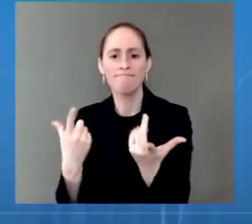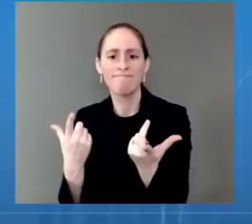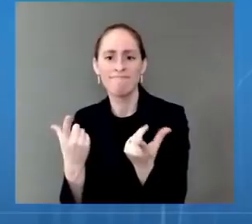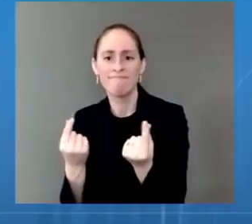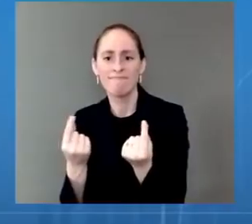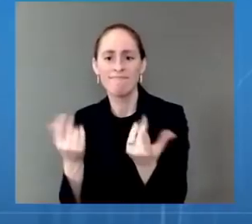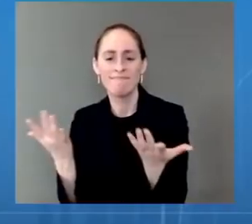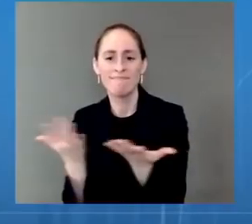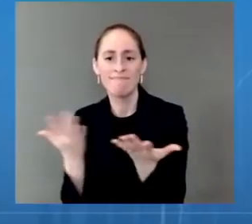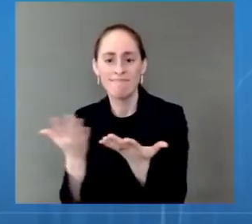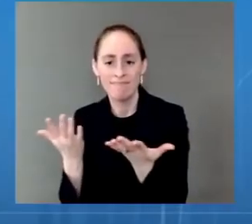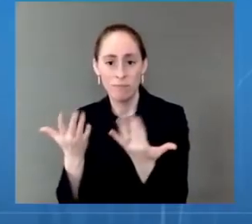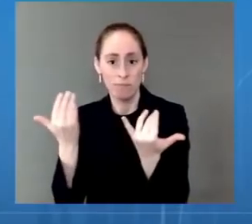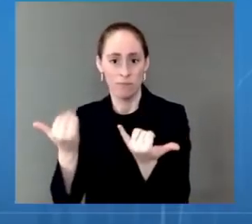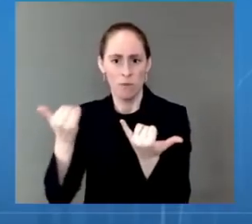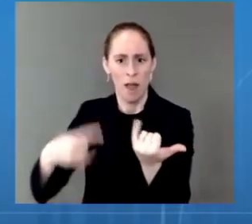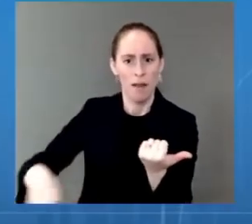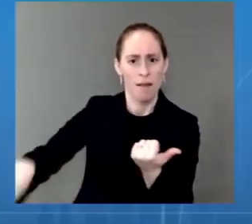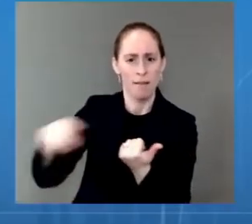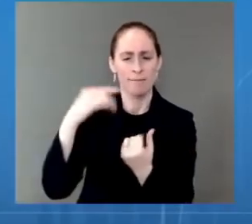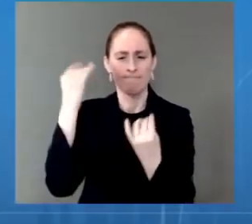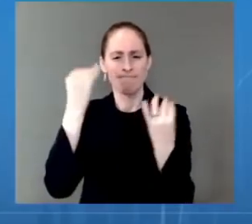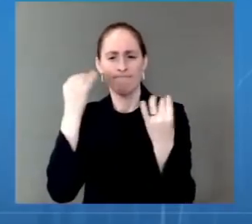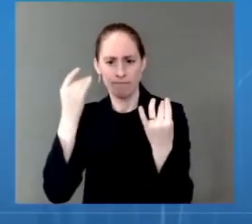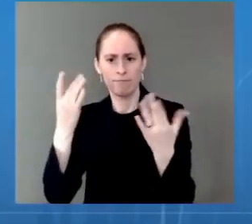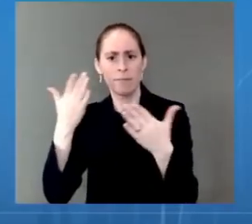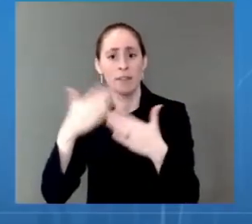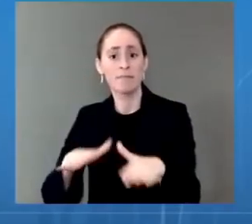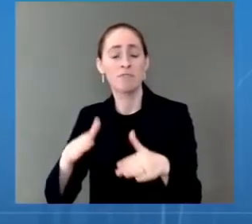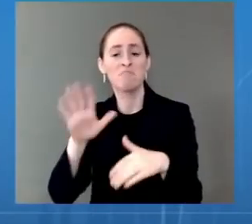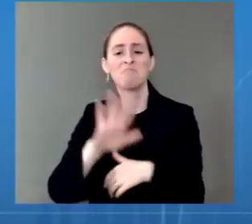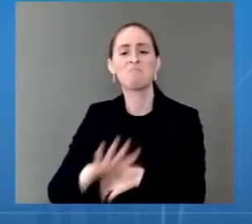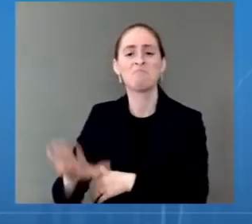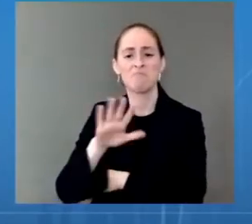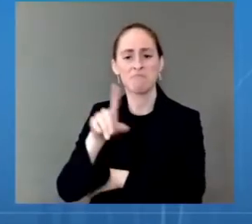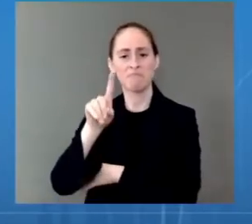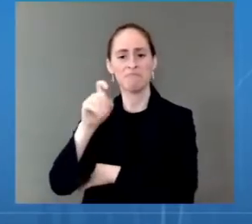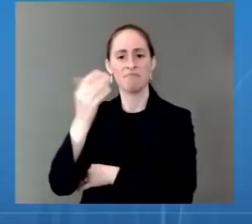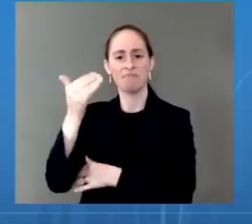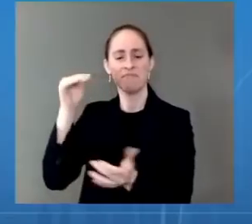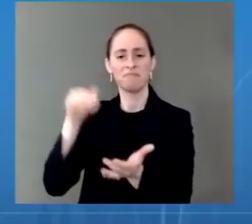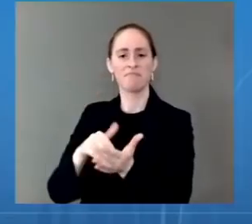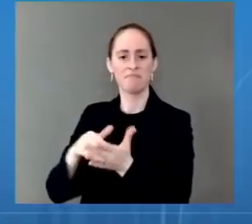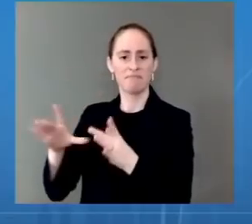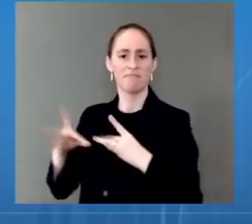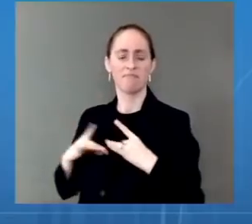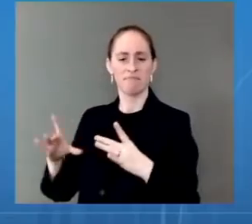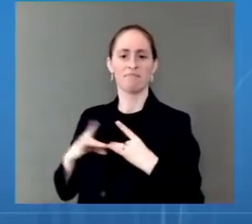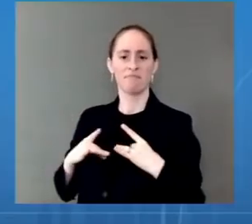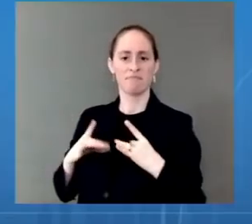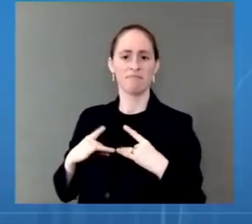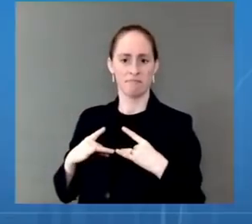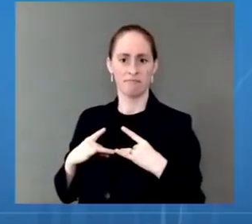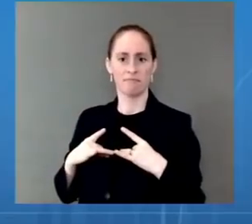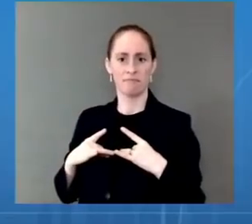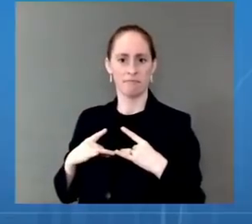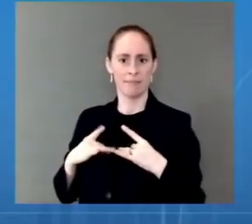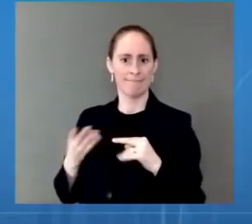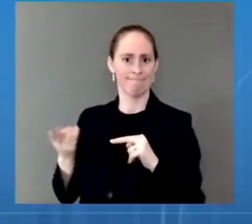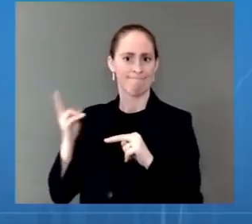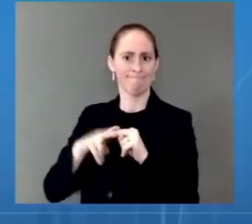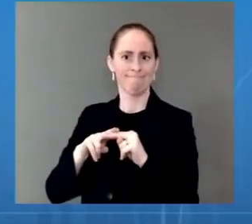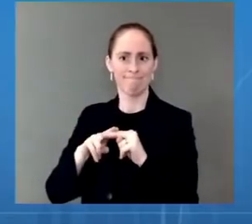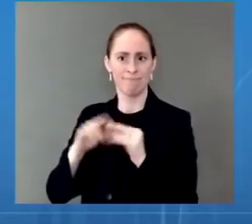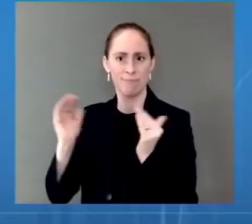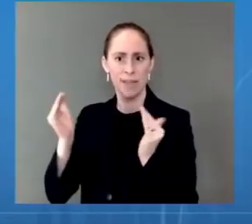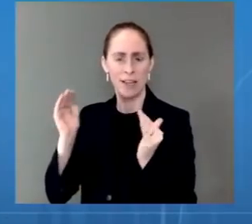118,500 cases per day, which represents an increase of about 37% over the previous week. The 7-day average of hospital